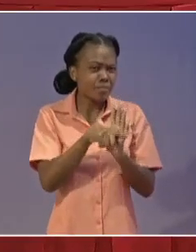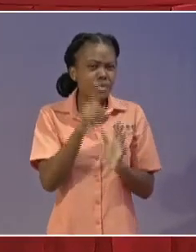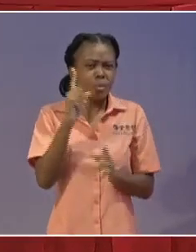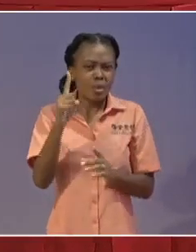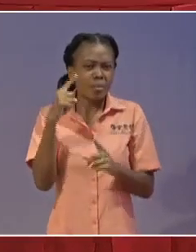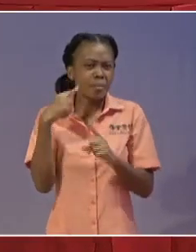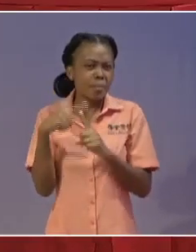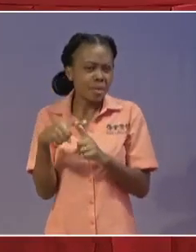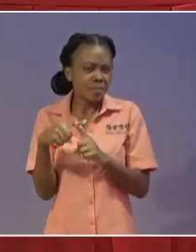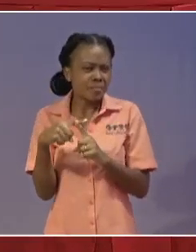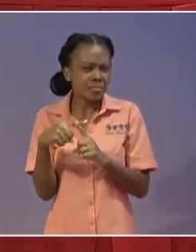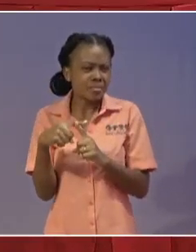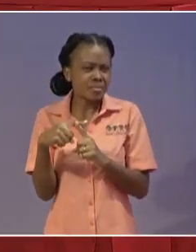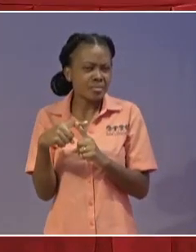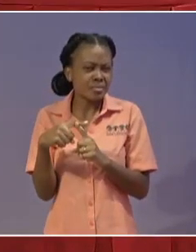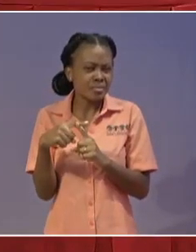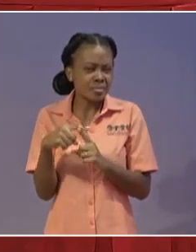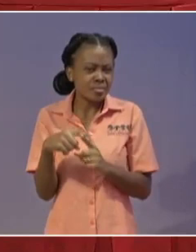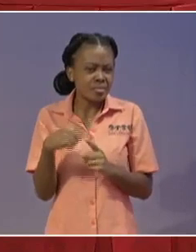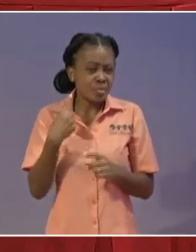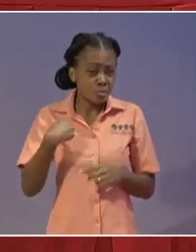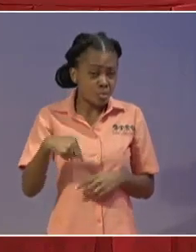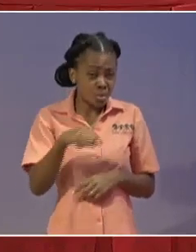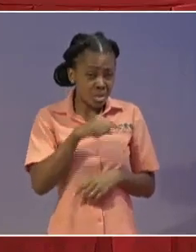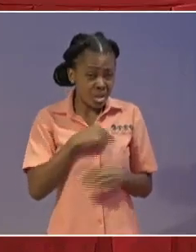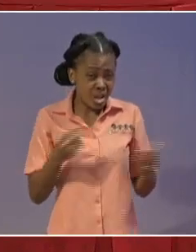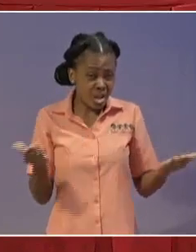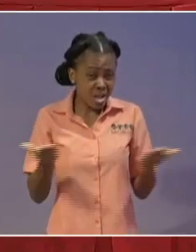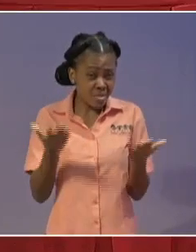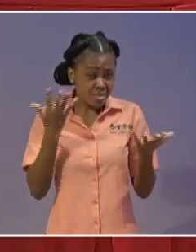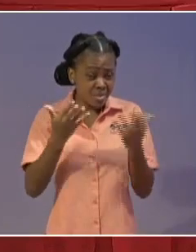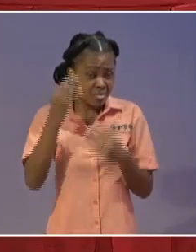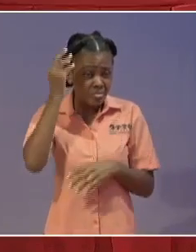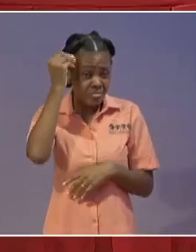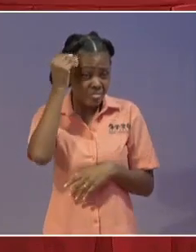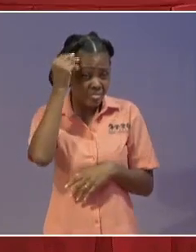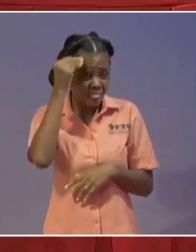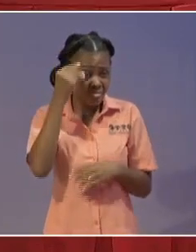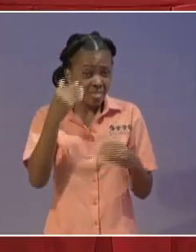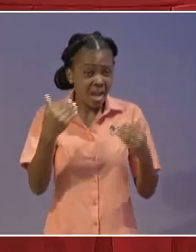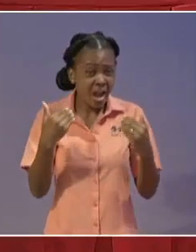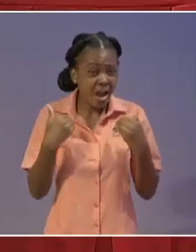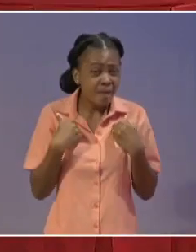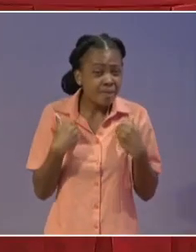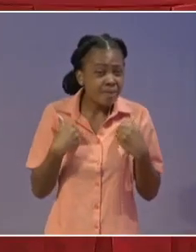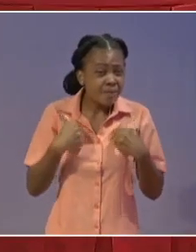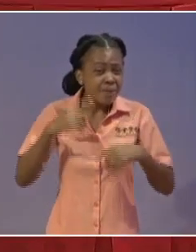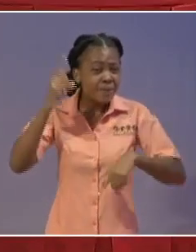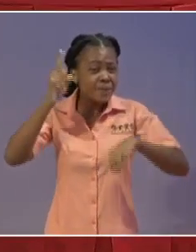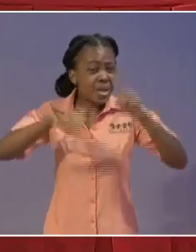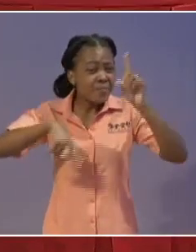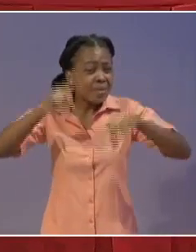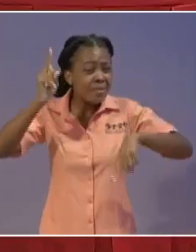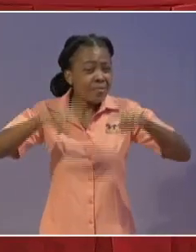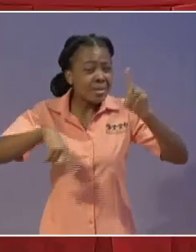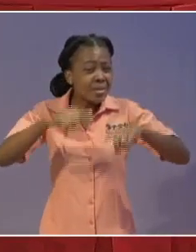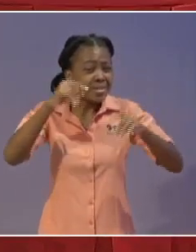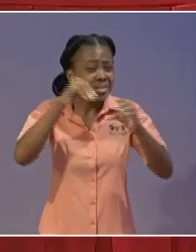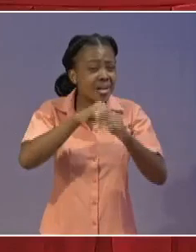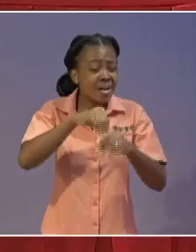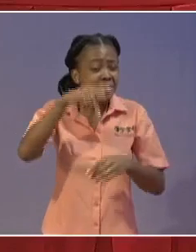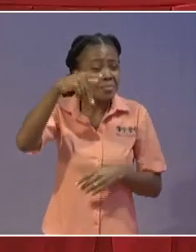that there was that variation in the PCR testing, because then it could possibly mean